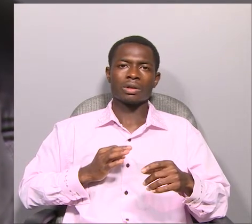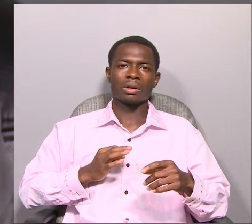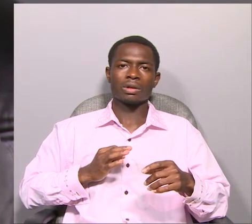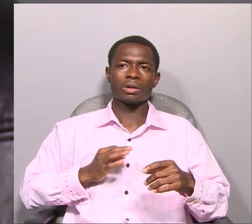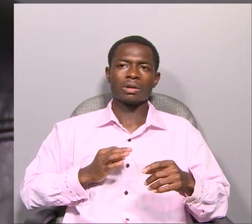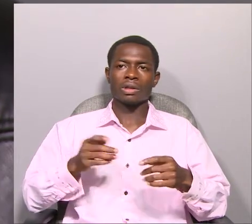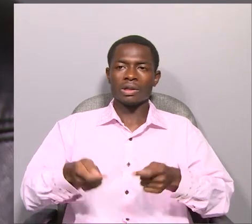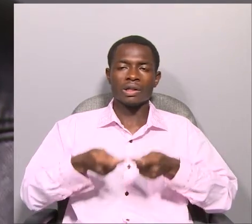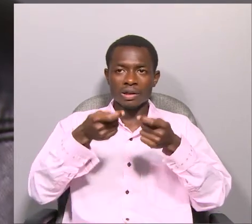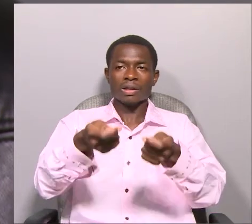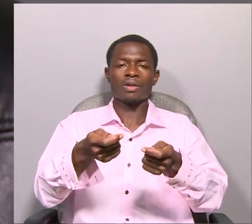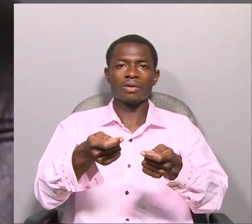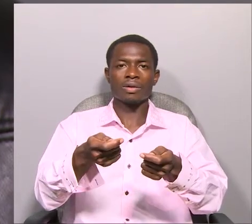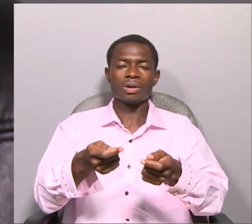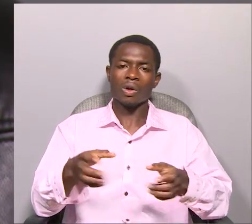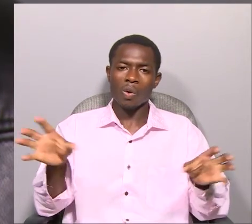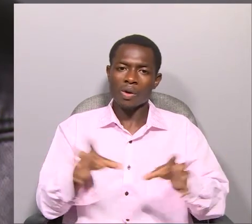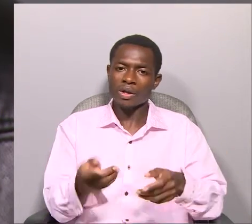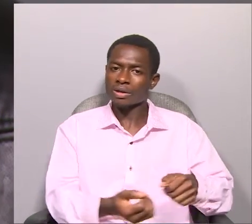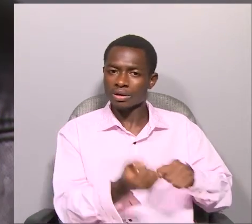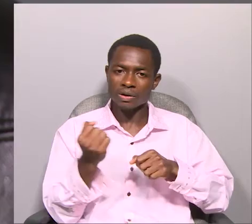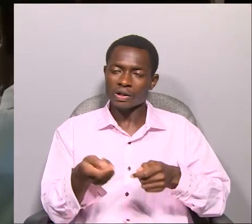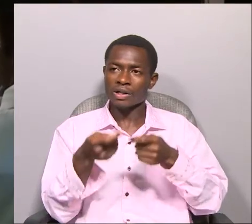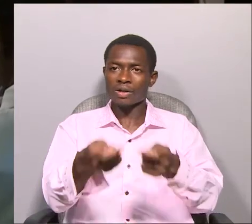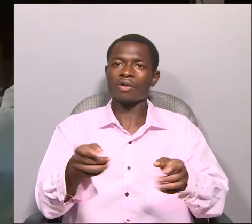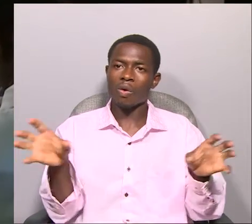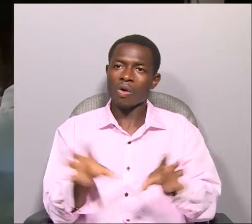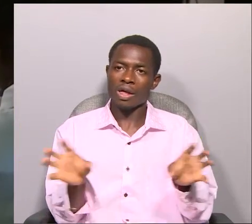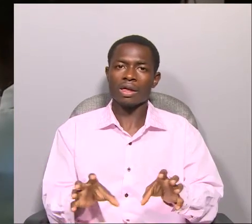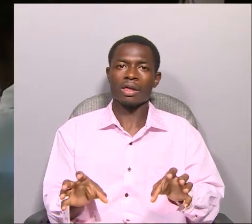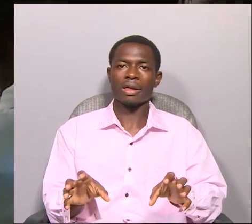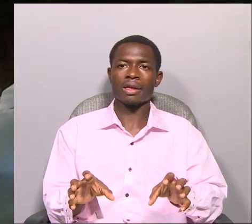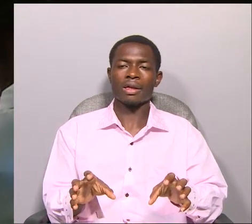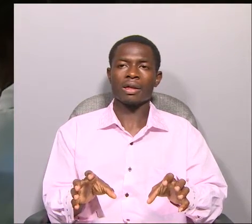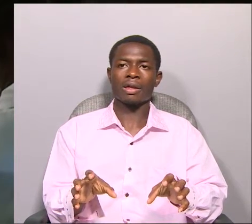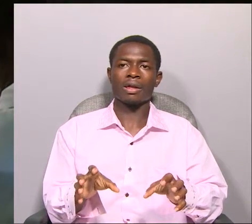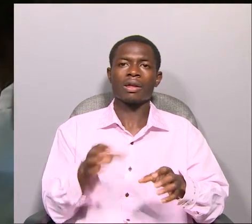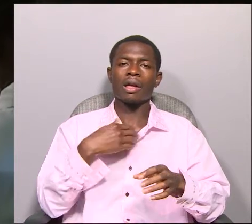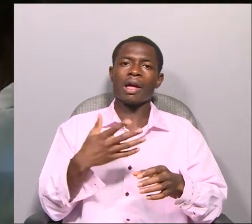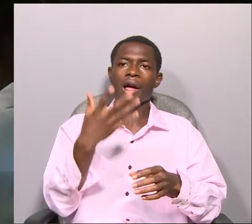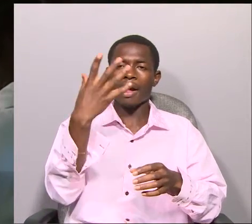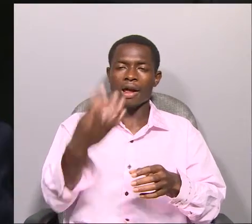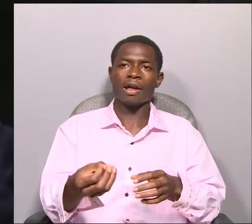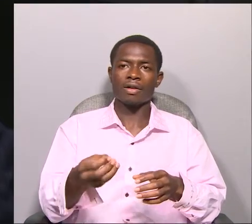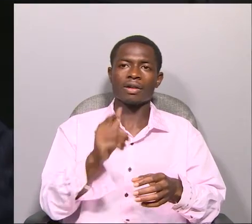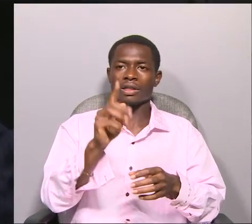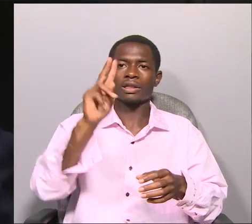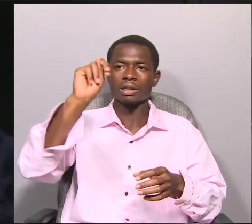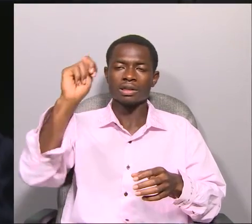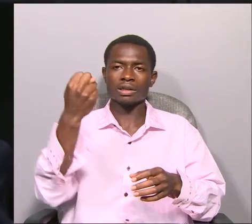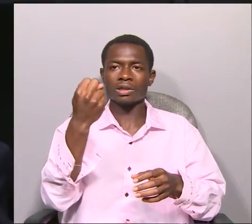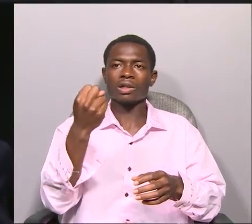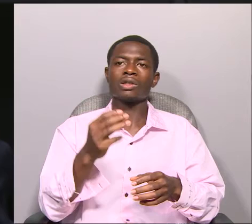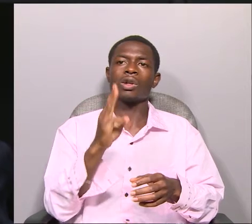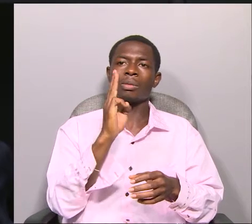tools to work with and let them exploit it. Honorable Minister, there have been pronouncements on the National Youth Policy, which we understand is